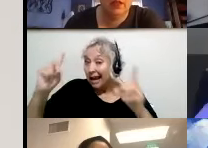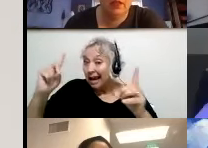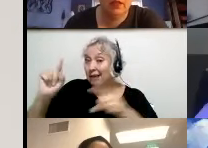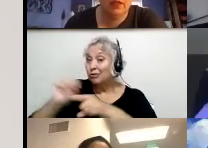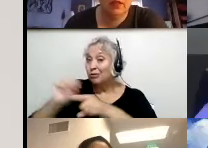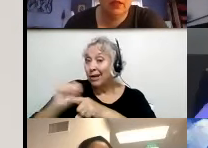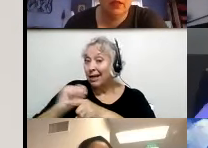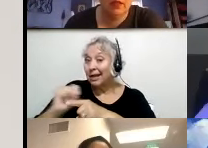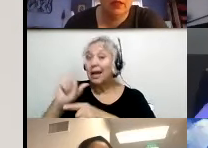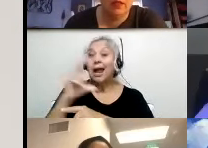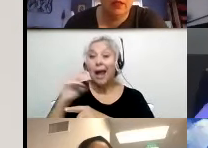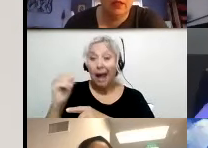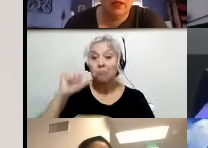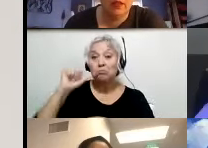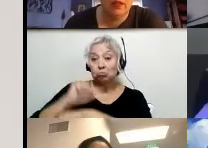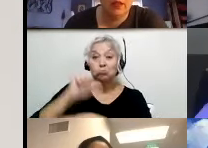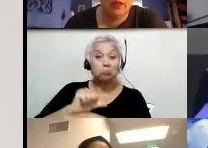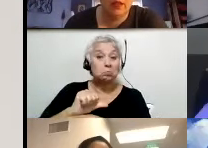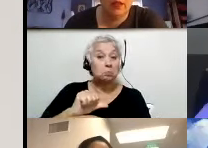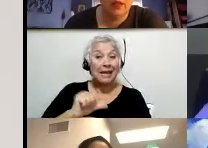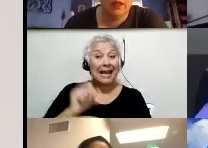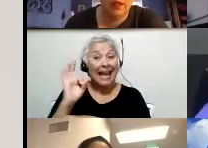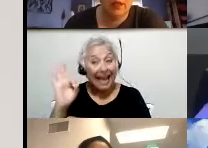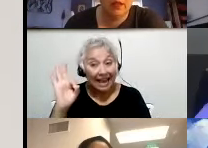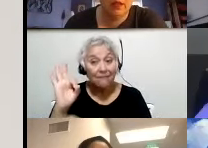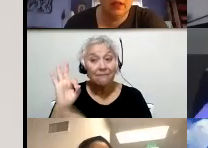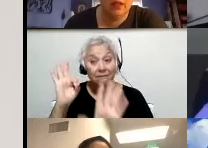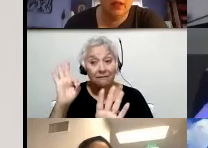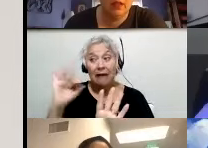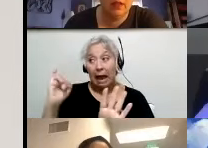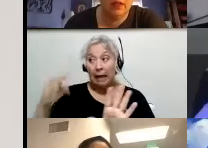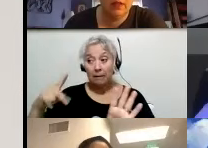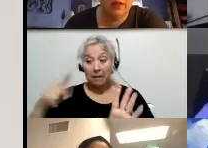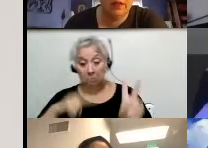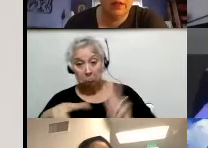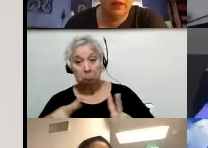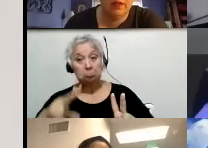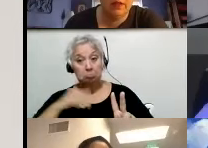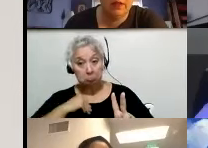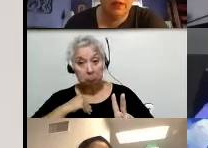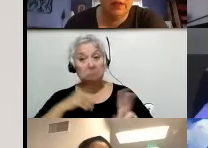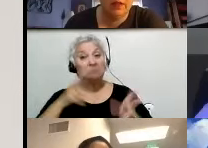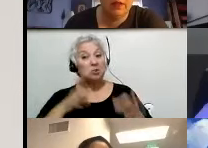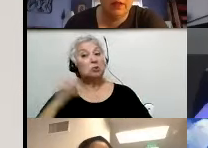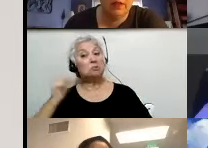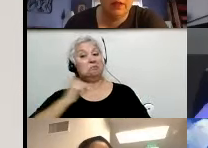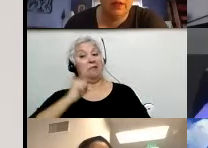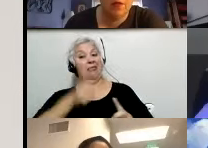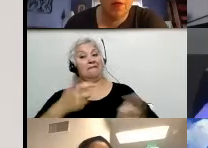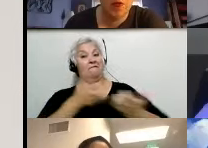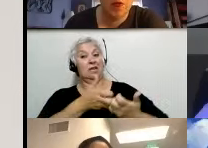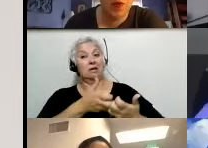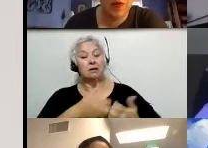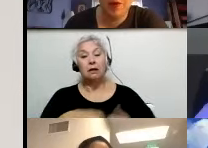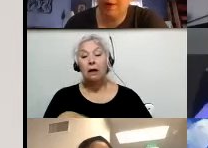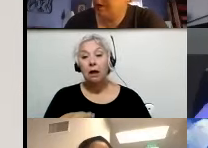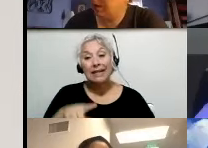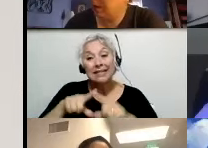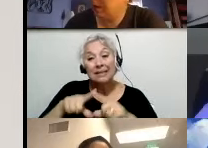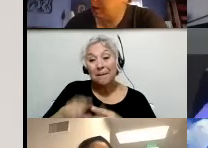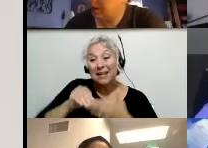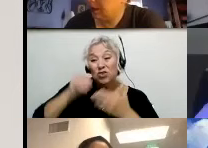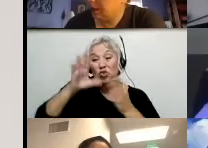training, and employment if determined by the IEP team. Again, that's going to depend on the students that